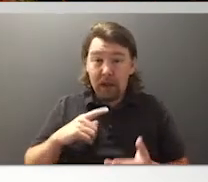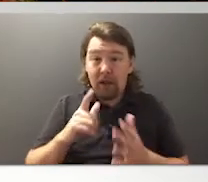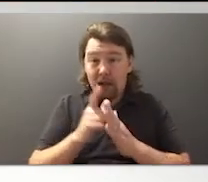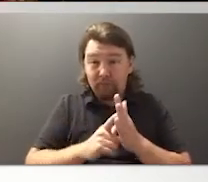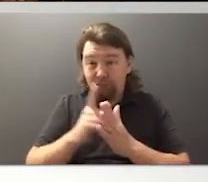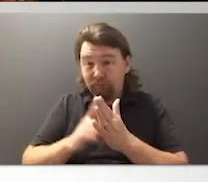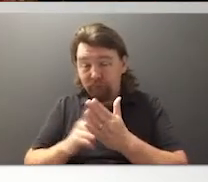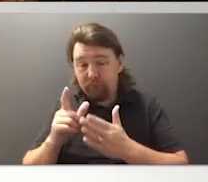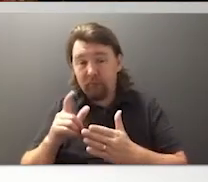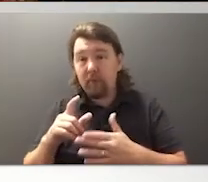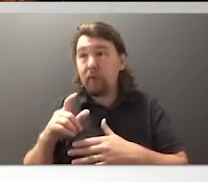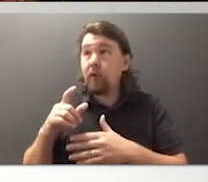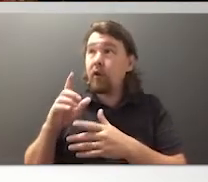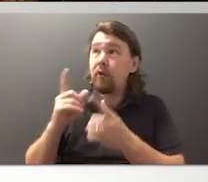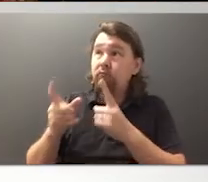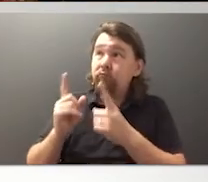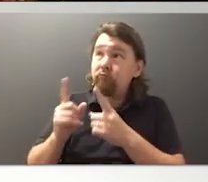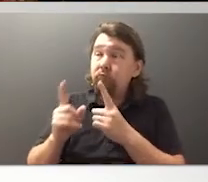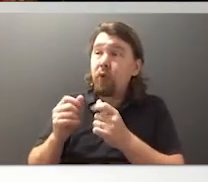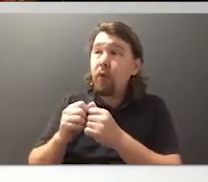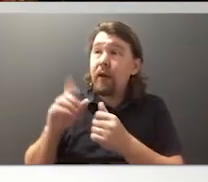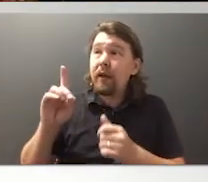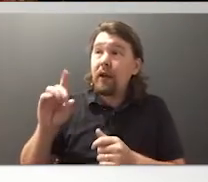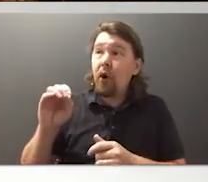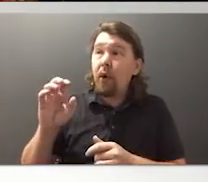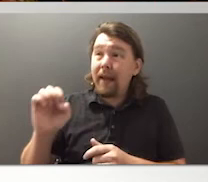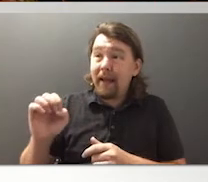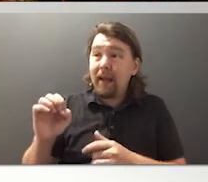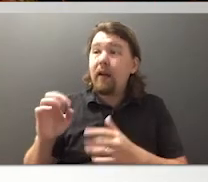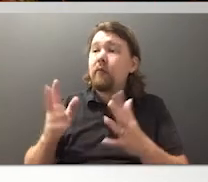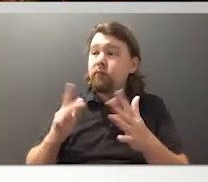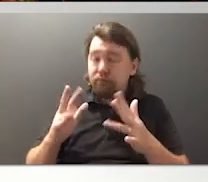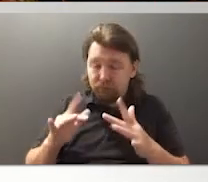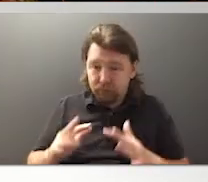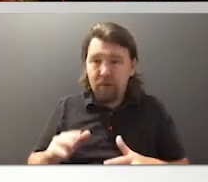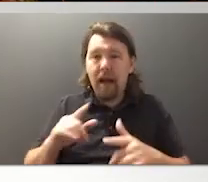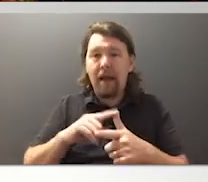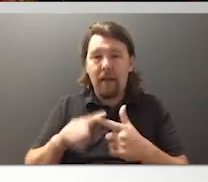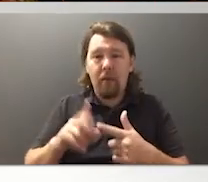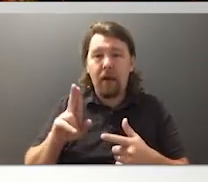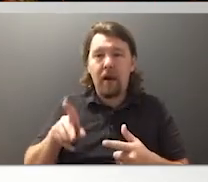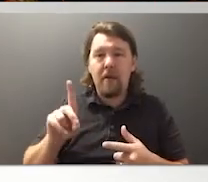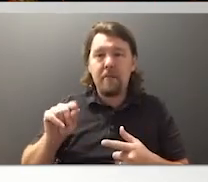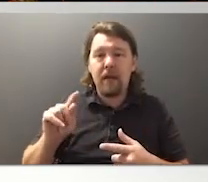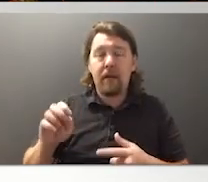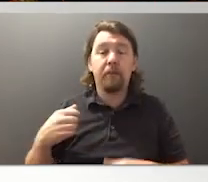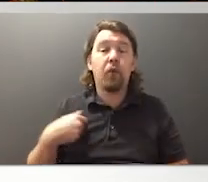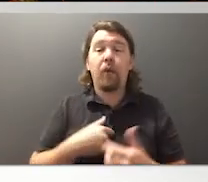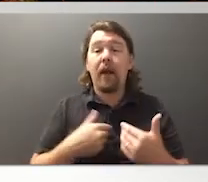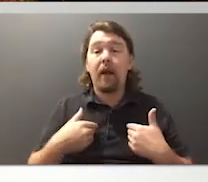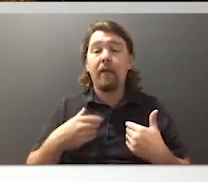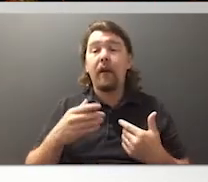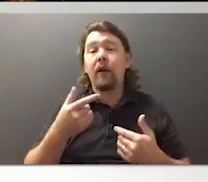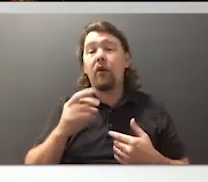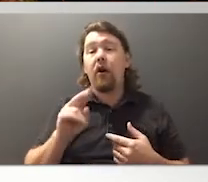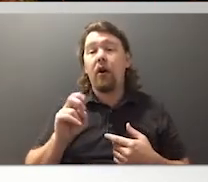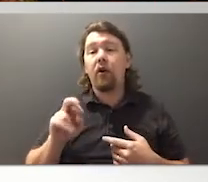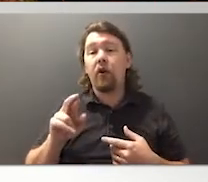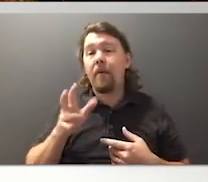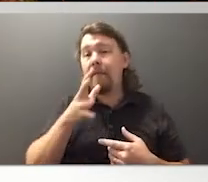some decisions, and then we update it. We do have a Gardner Parent Advisory Council. We